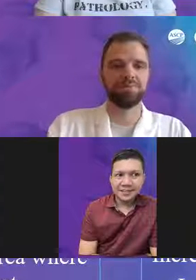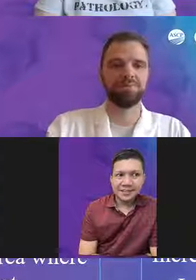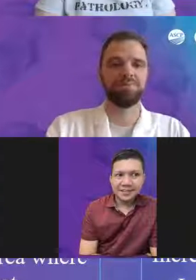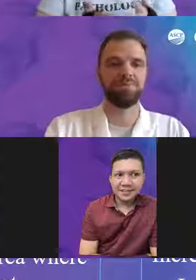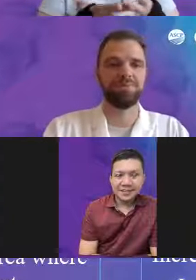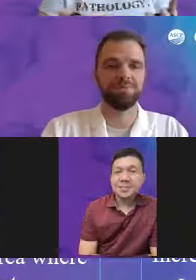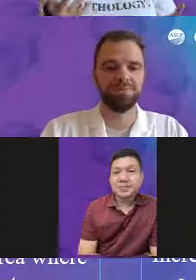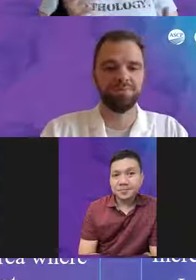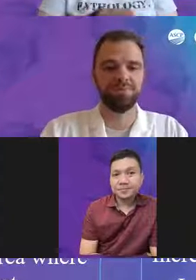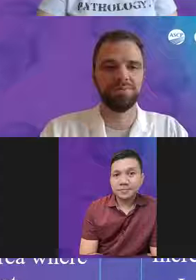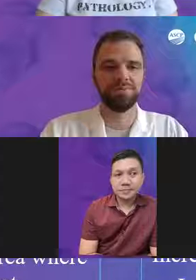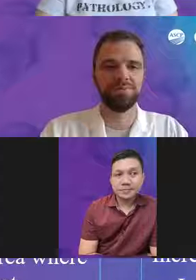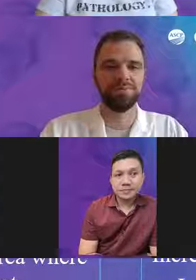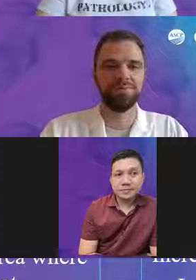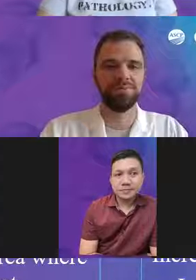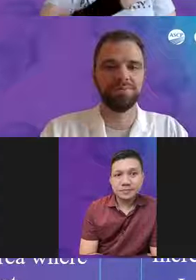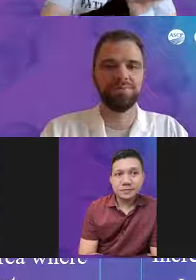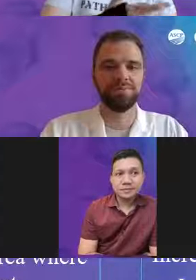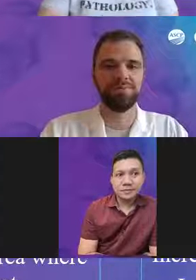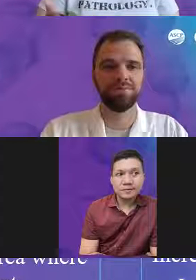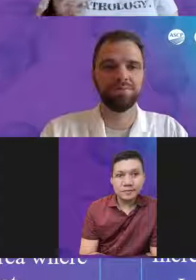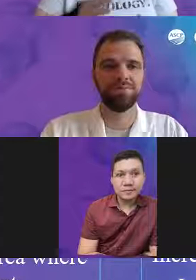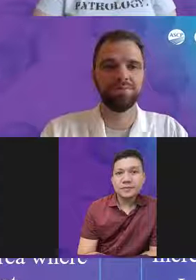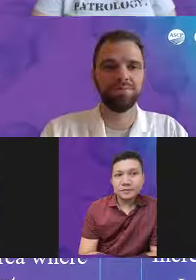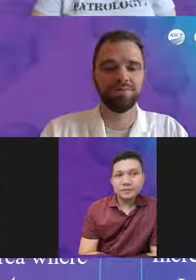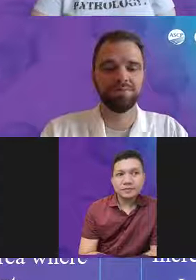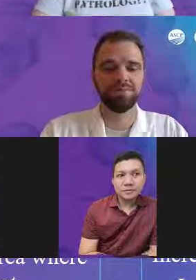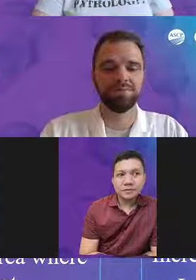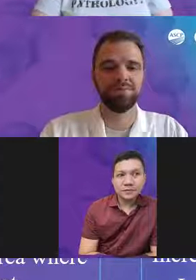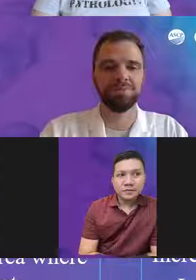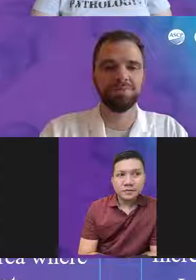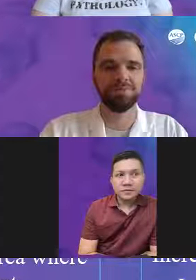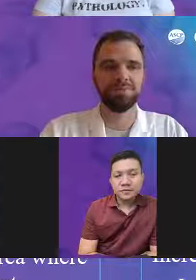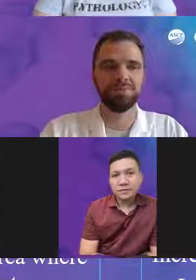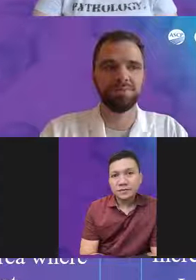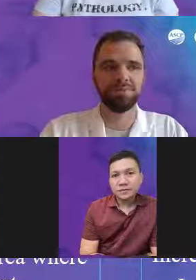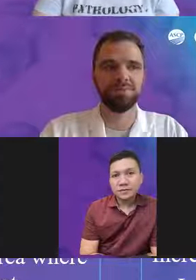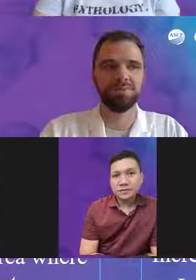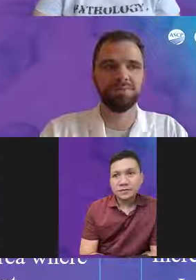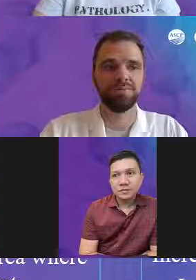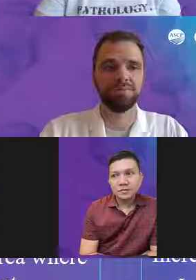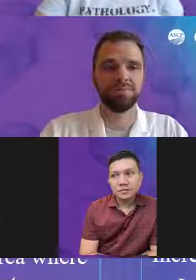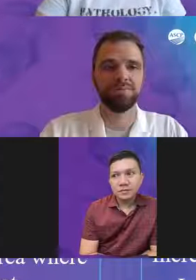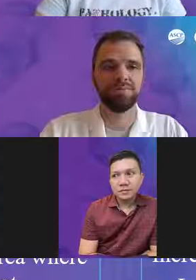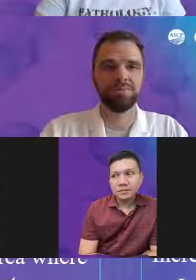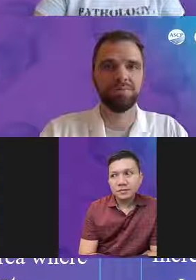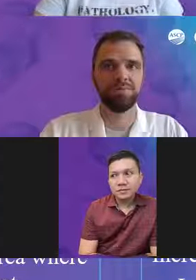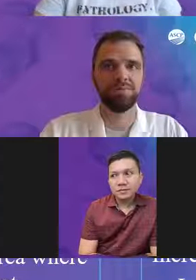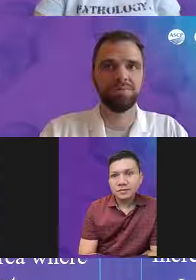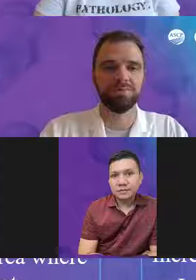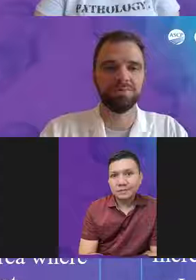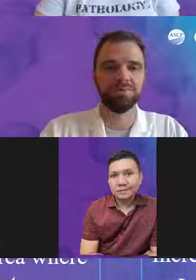in the blood would obviously be the red cell count. But also, when you think about the hematocrit, yes,